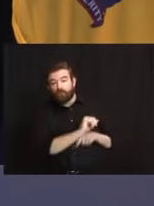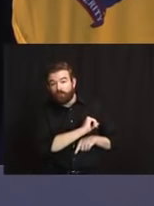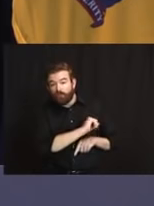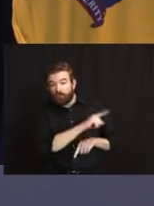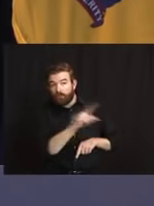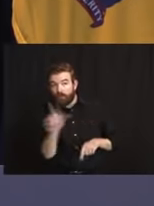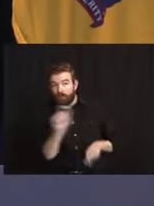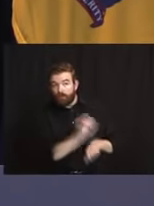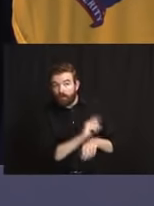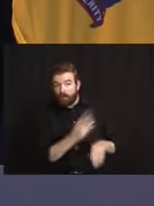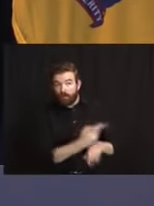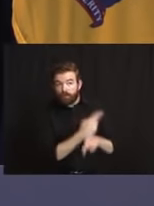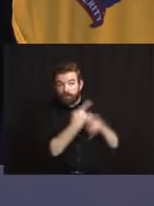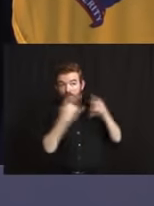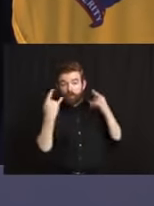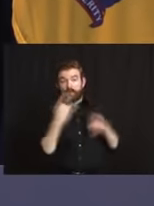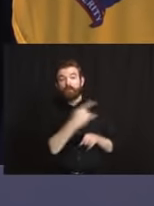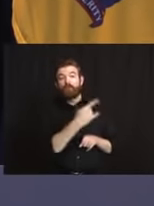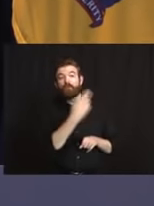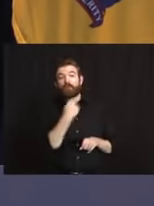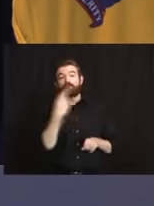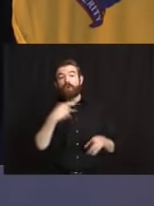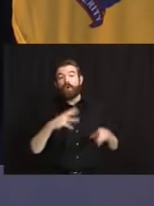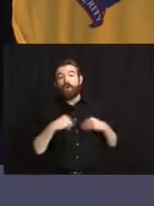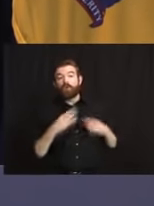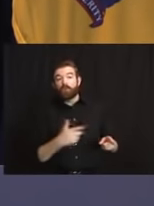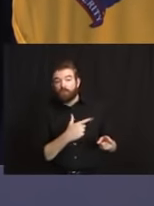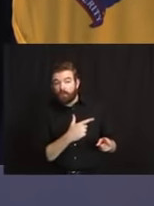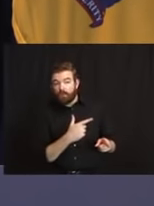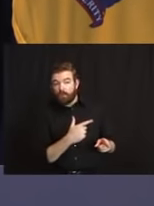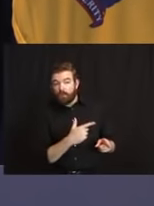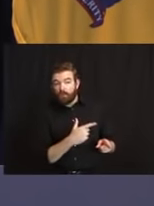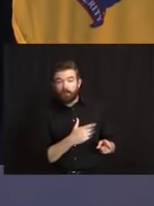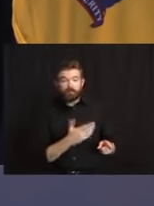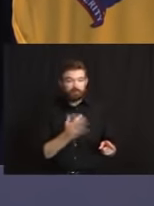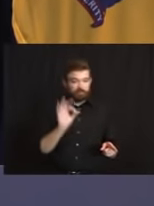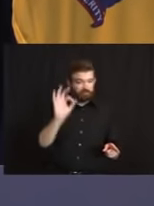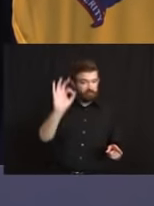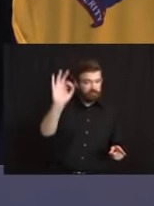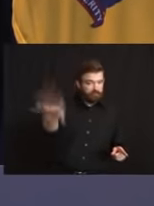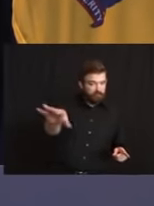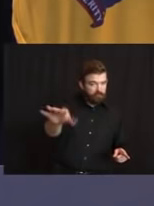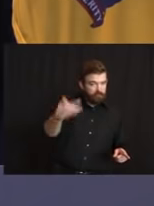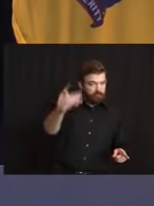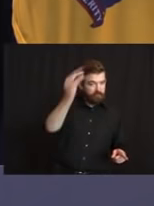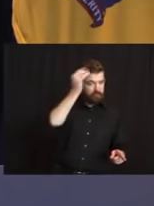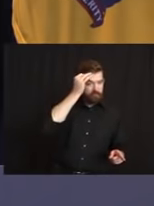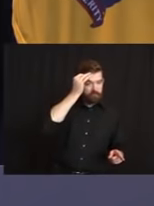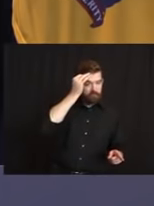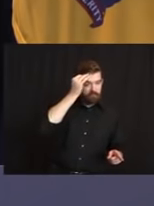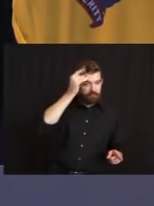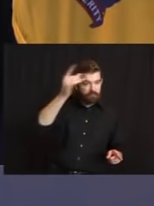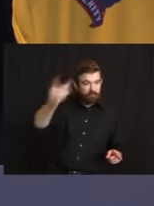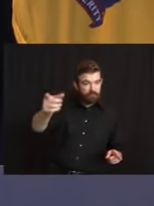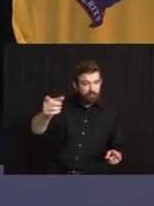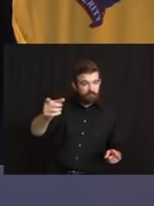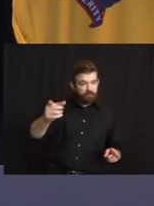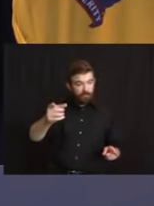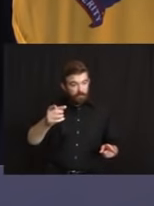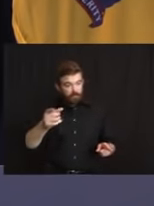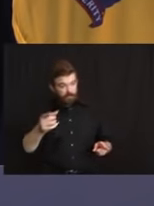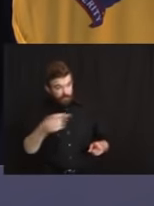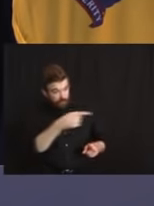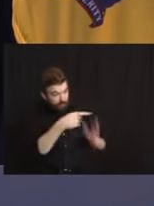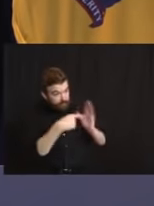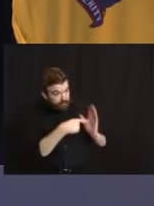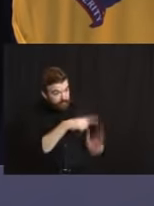following suggestion for you to consider. Why not, as a previous question posed? Are you representing them, or? No, but